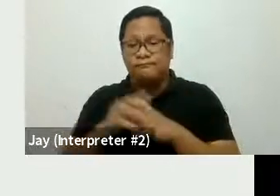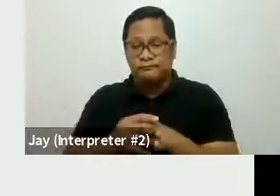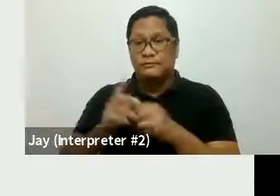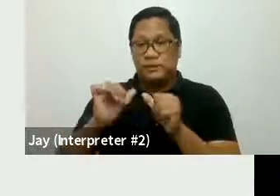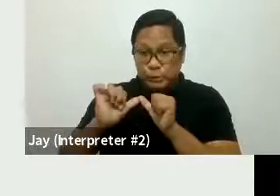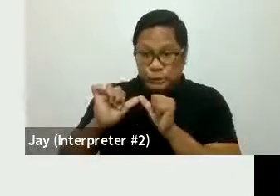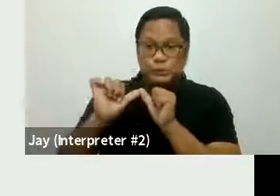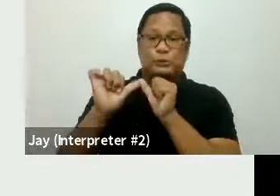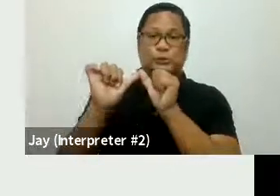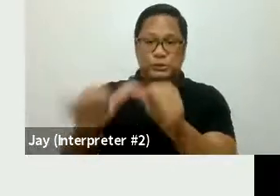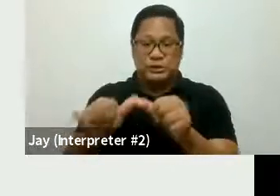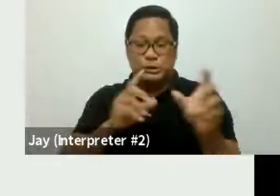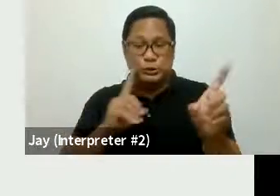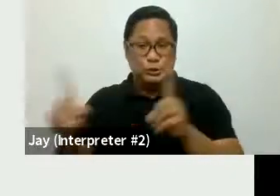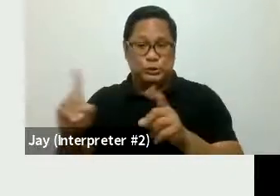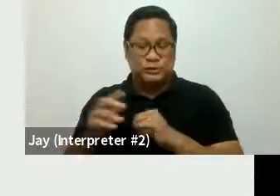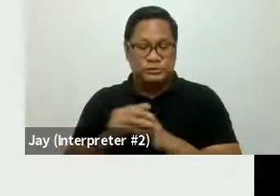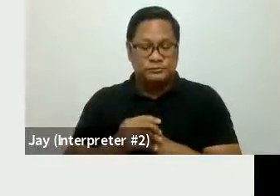reluctantly been doing because